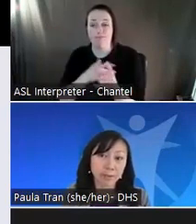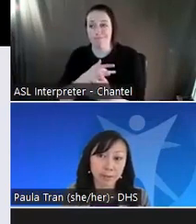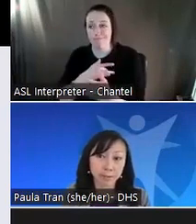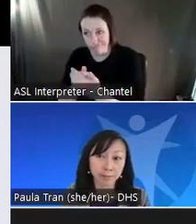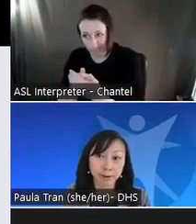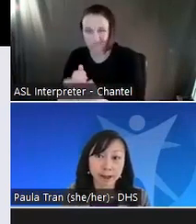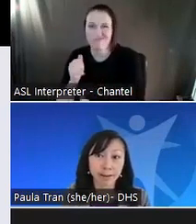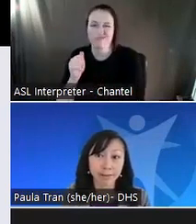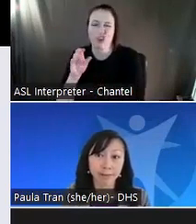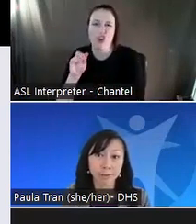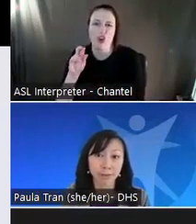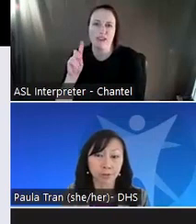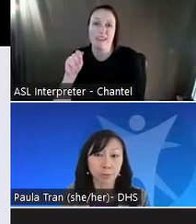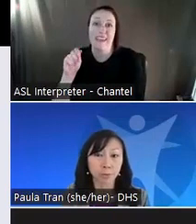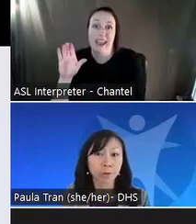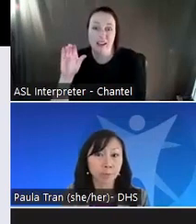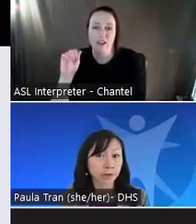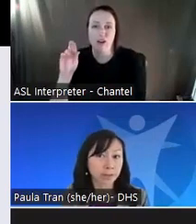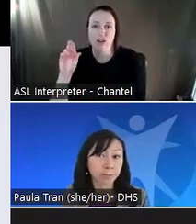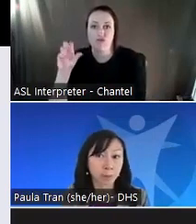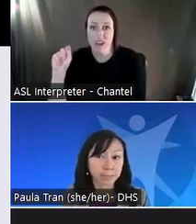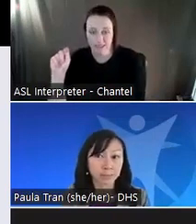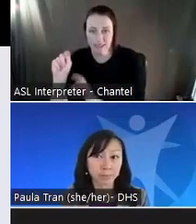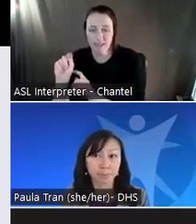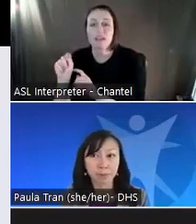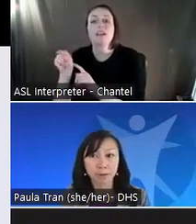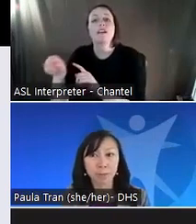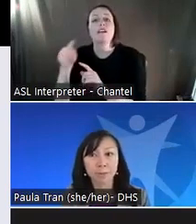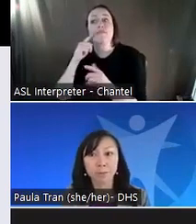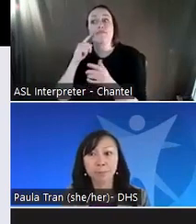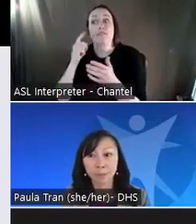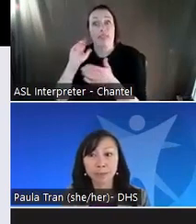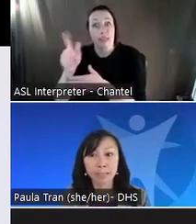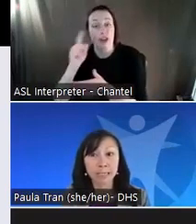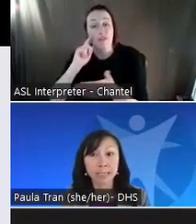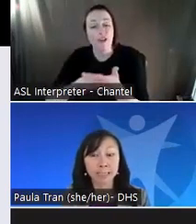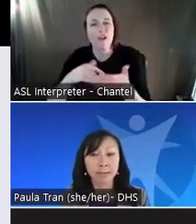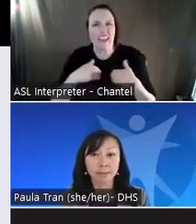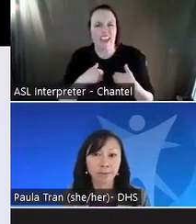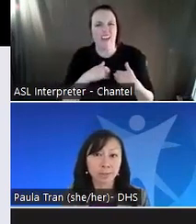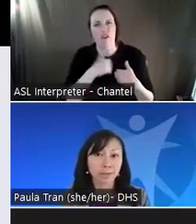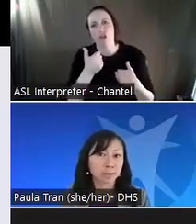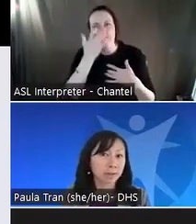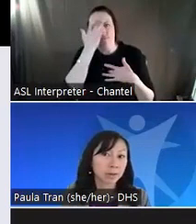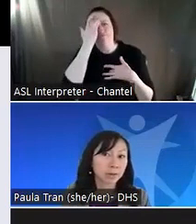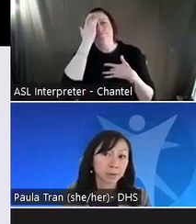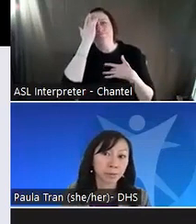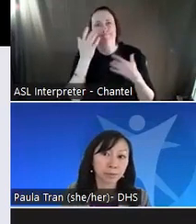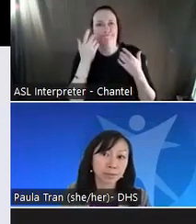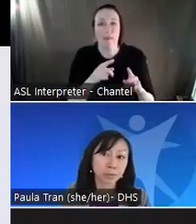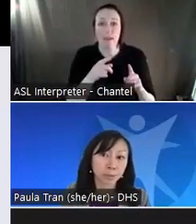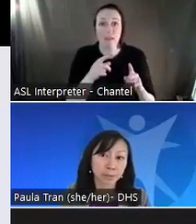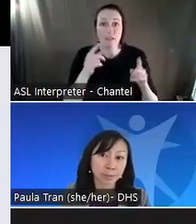His parents later learned that Kai had a condition called Wolf-Parkinson-White syndrome, which had been previously undiagnosed.